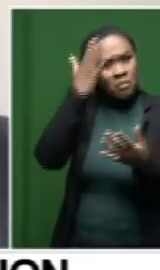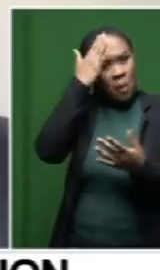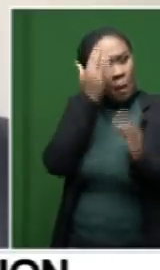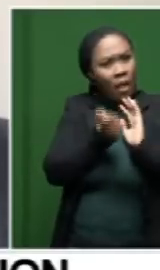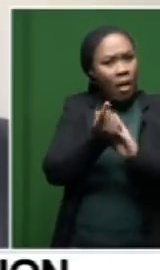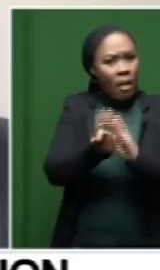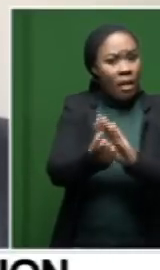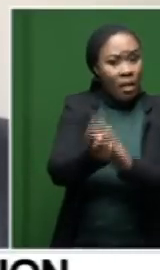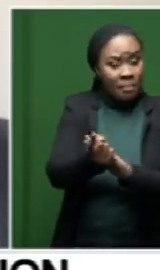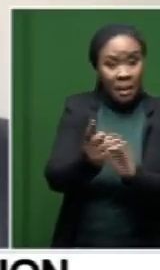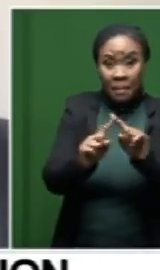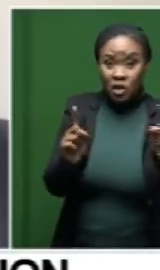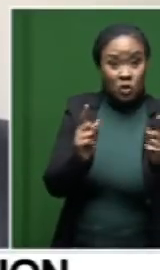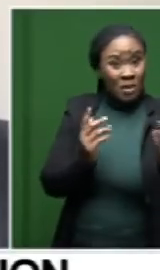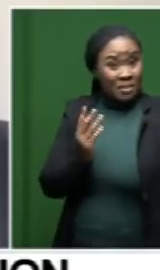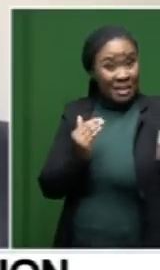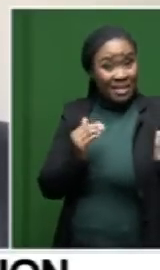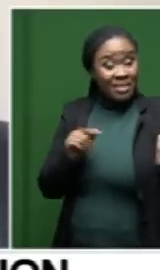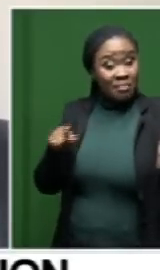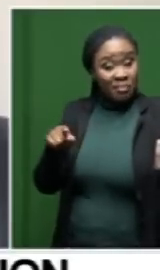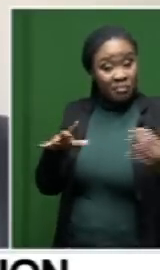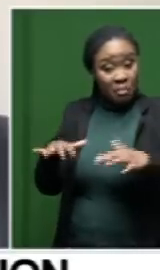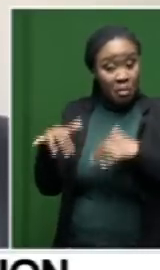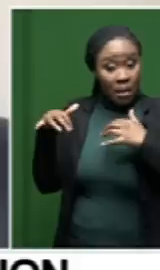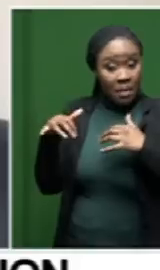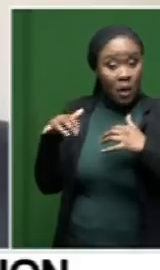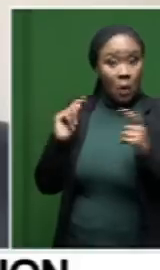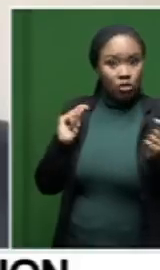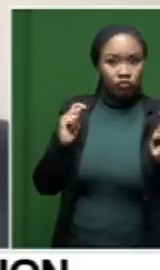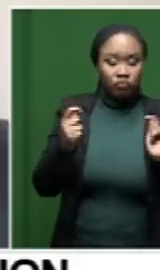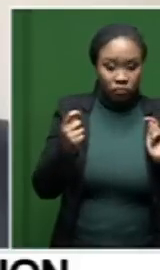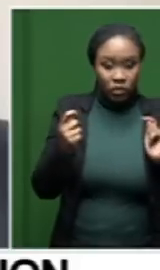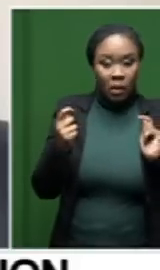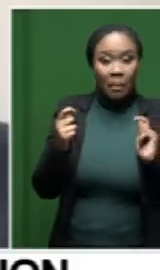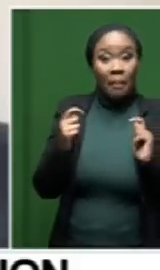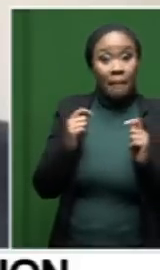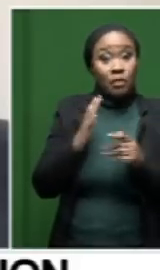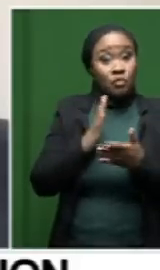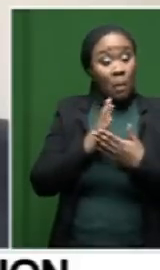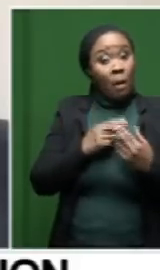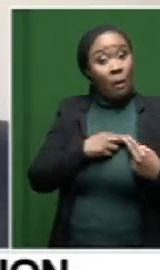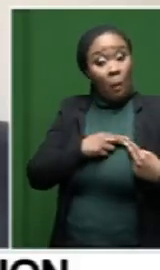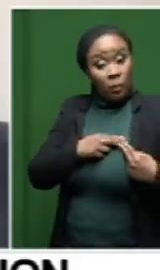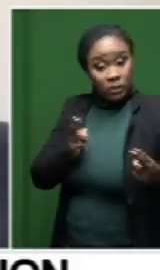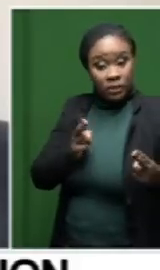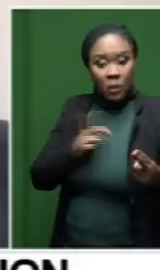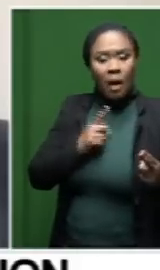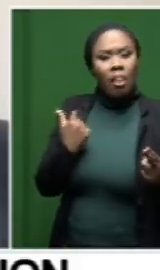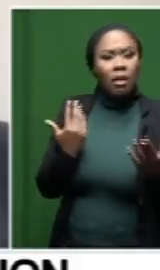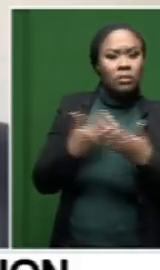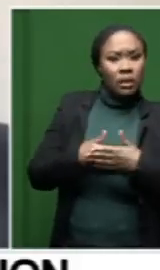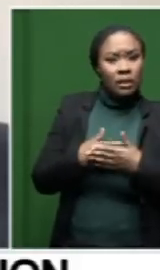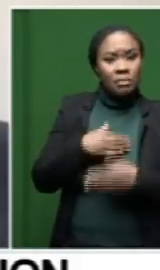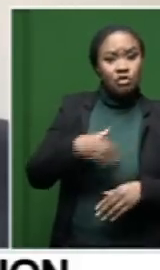So do you expect the institution to do differently in driving the process with integrity? I mean, we were told last night by